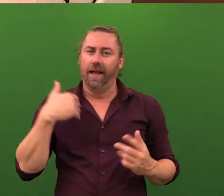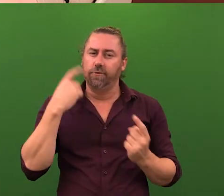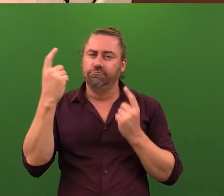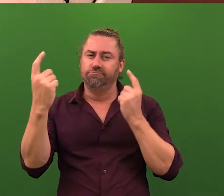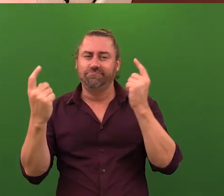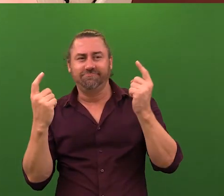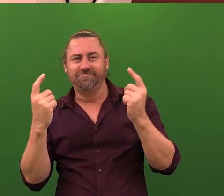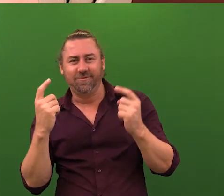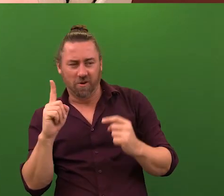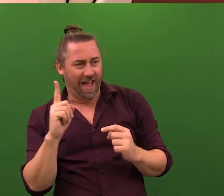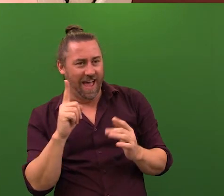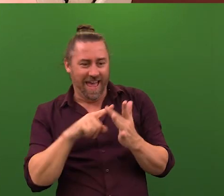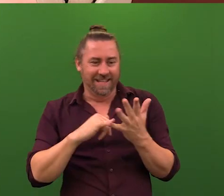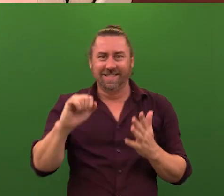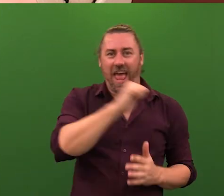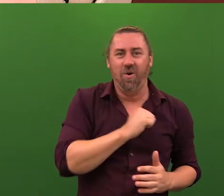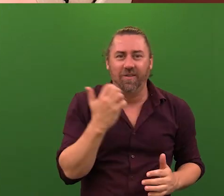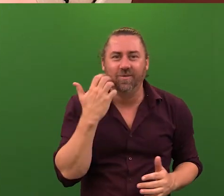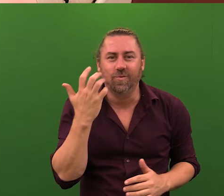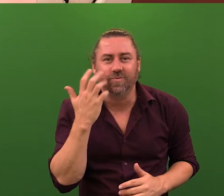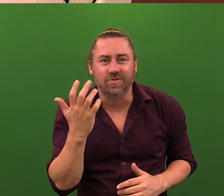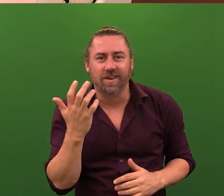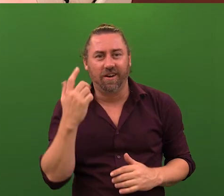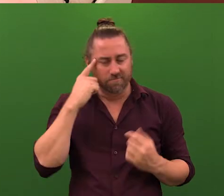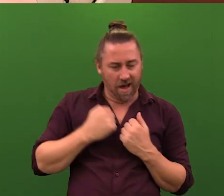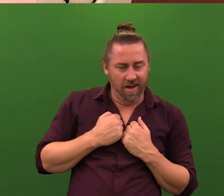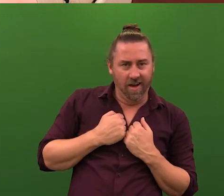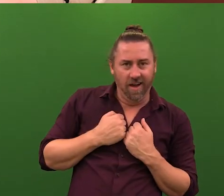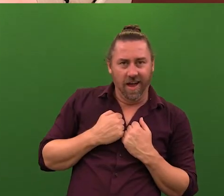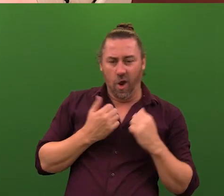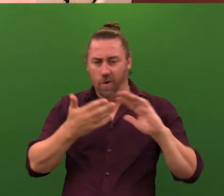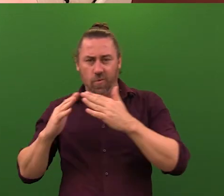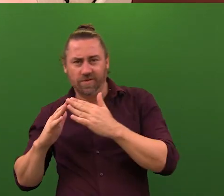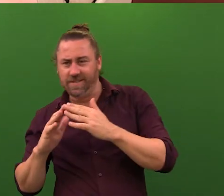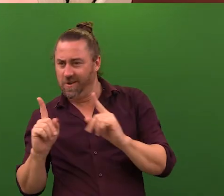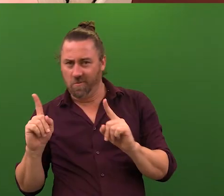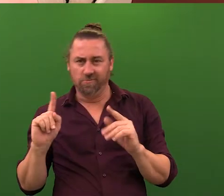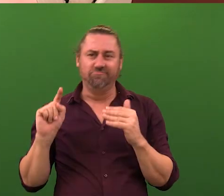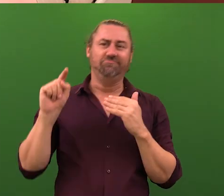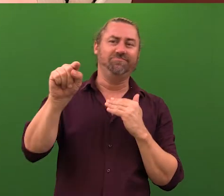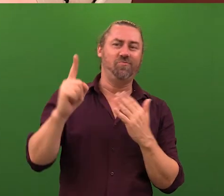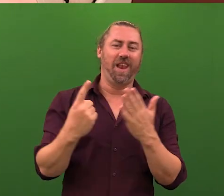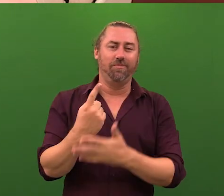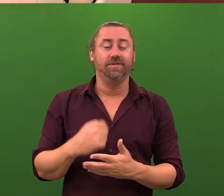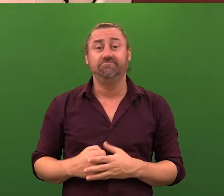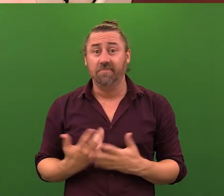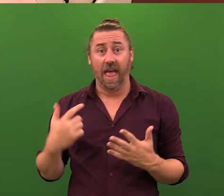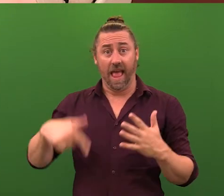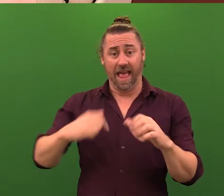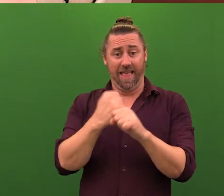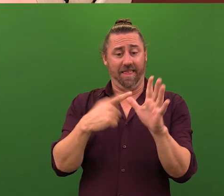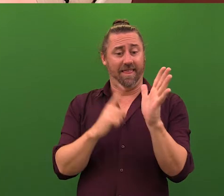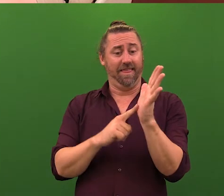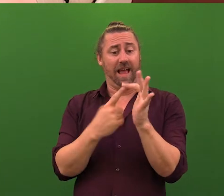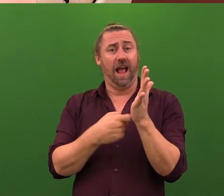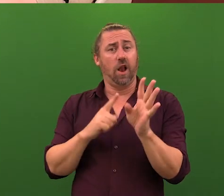think about, I guess, the future for themselves and for the community. And I think as a gallery, we